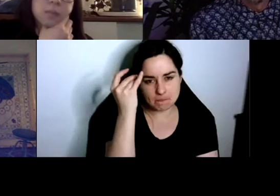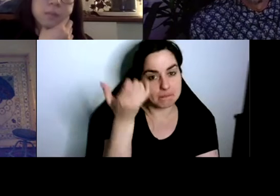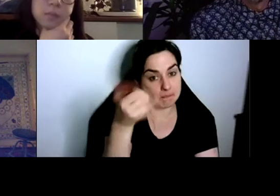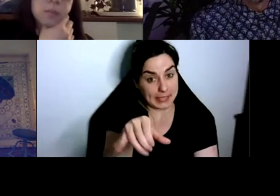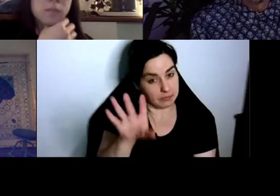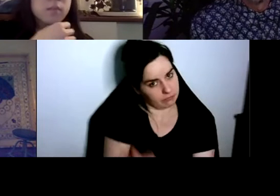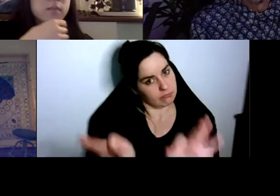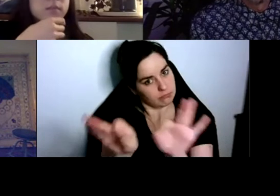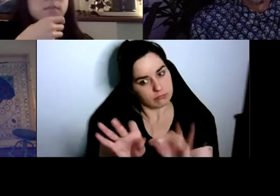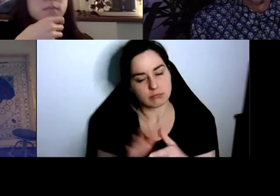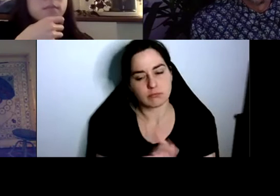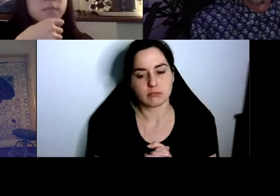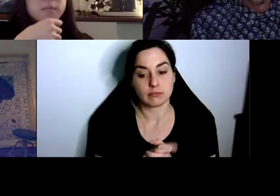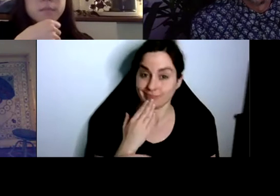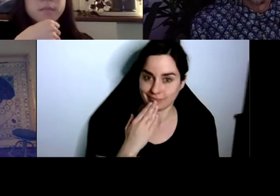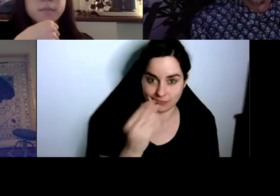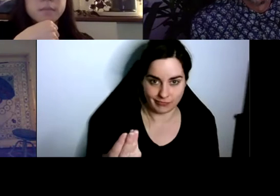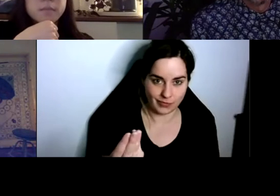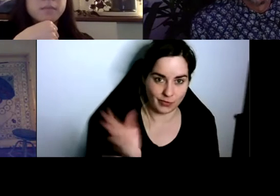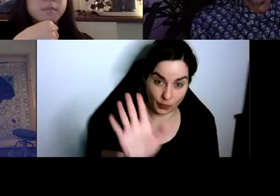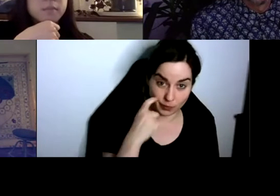So thank you for sharing that insight.